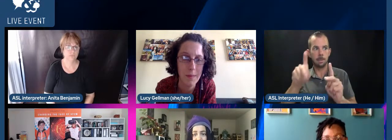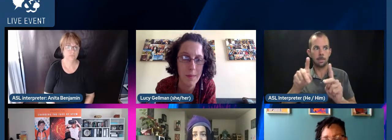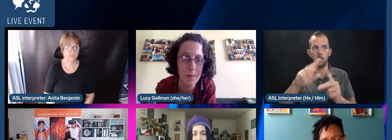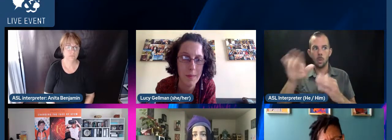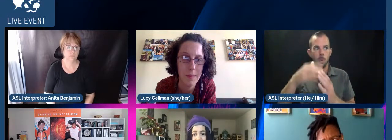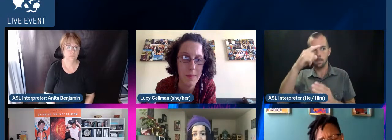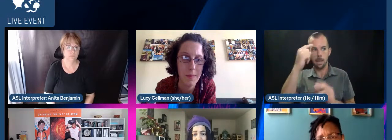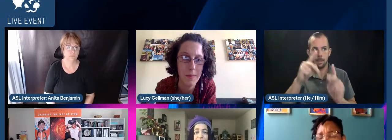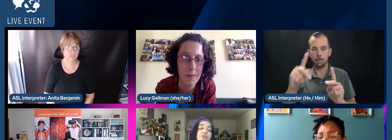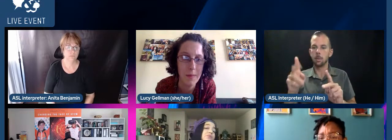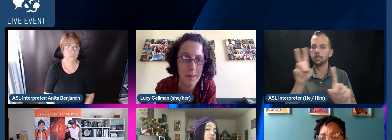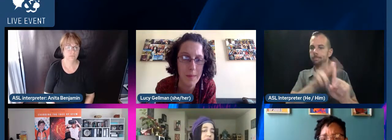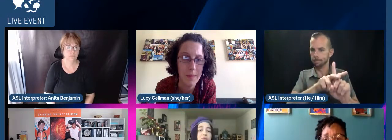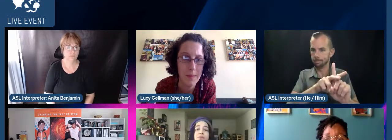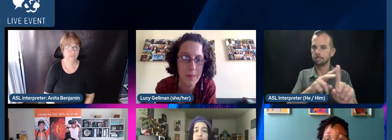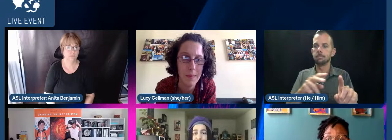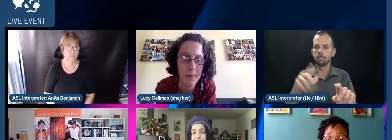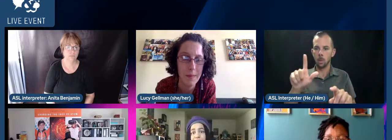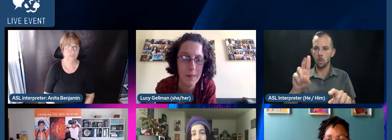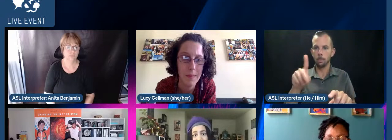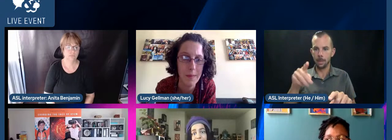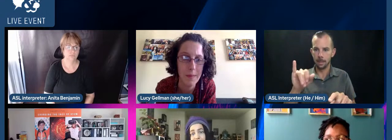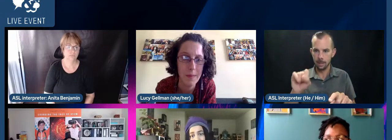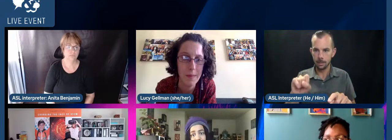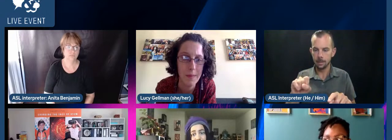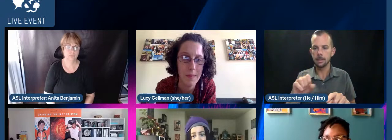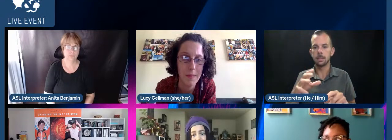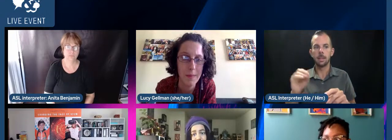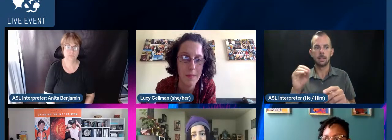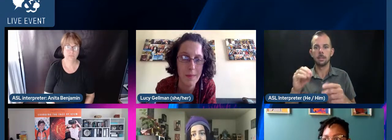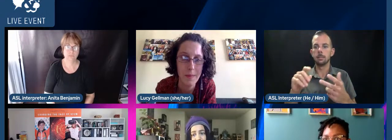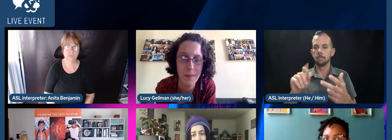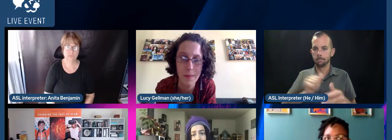masculine person. That being said, right,